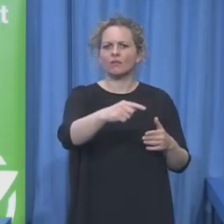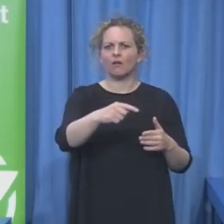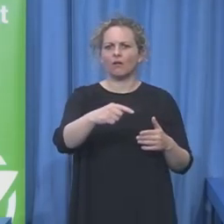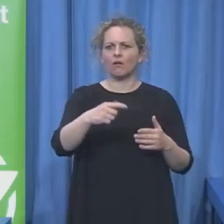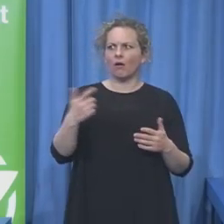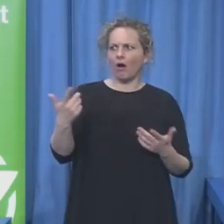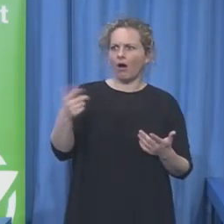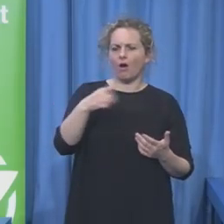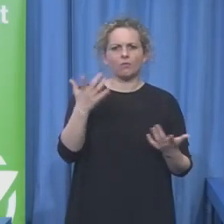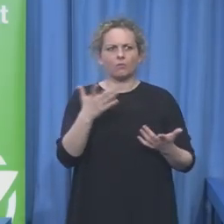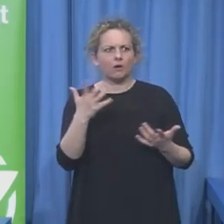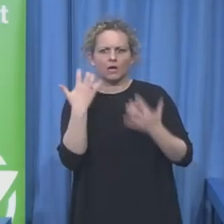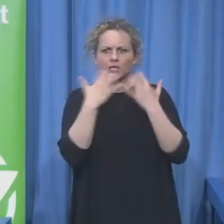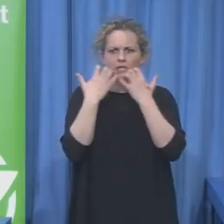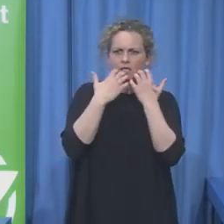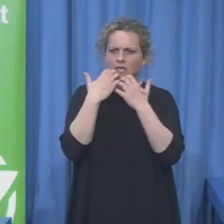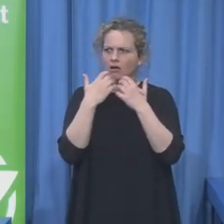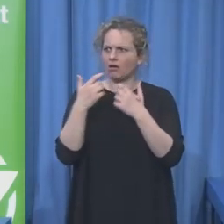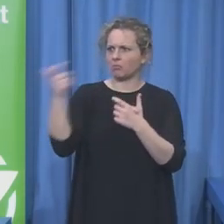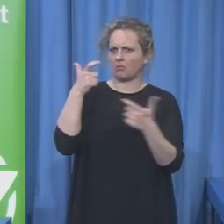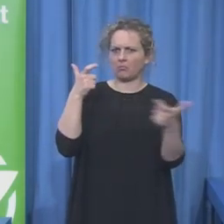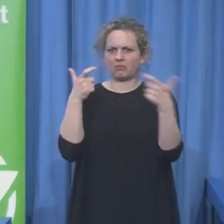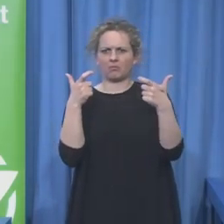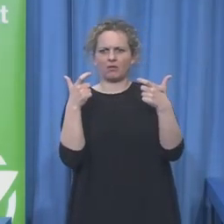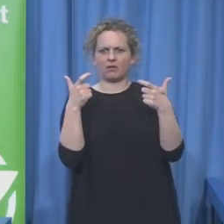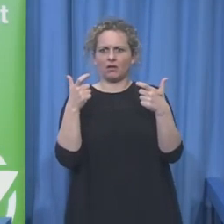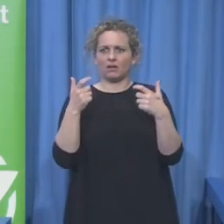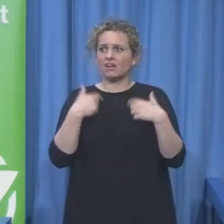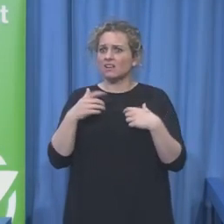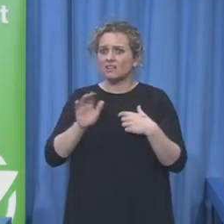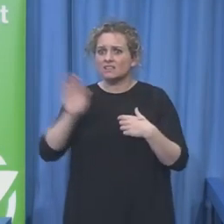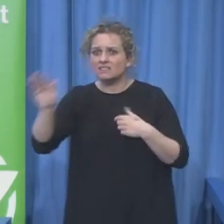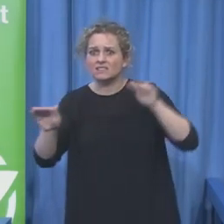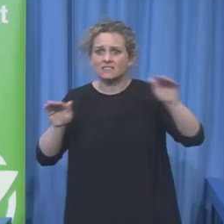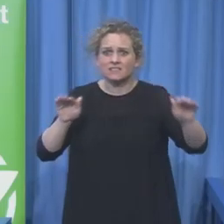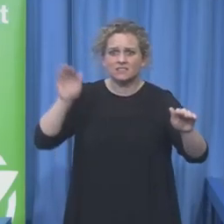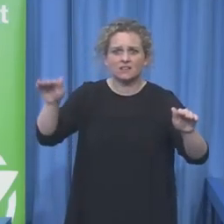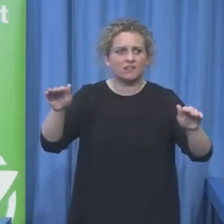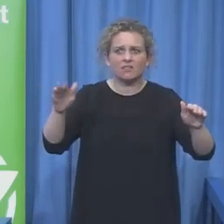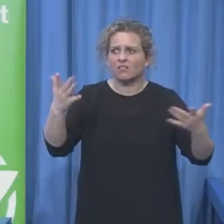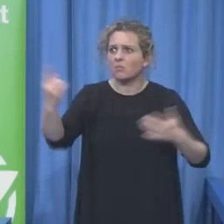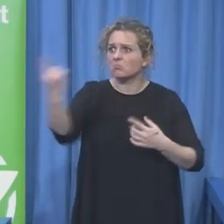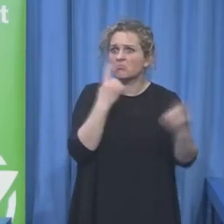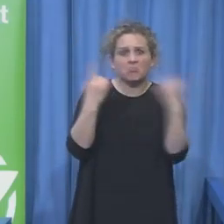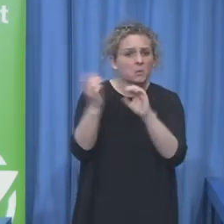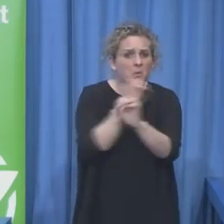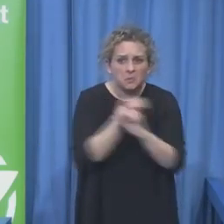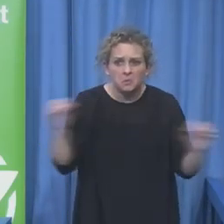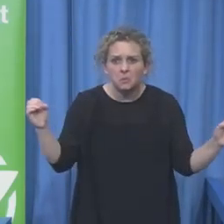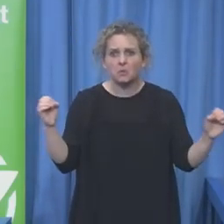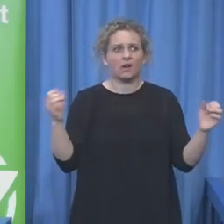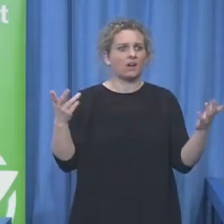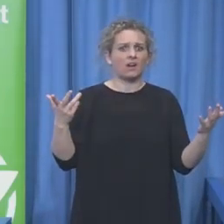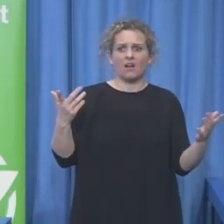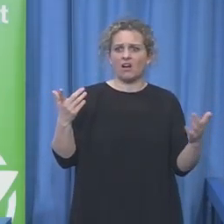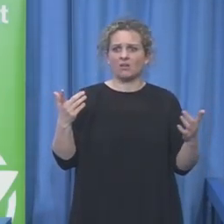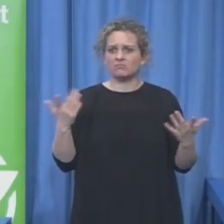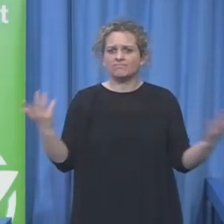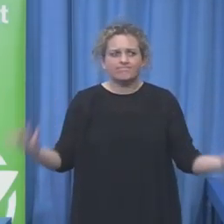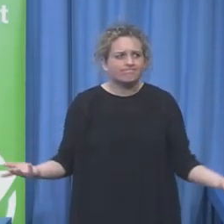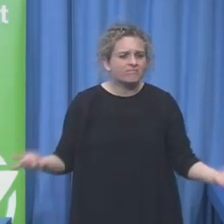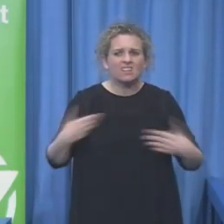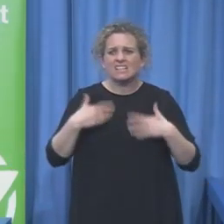mayor. What we done? Instead of, you know, trying to talk with people, instead of, you know, cutting ribbon, because we like